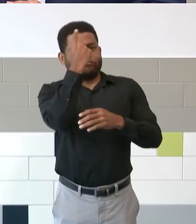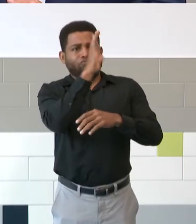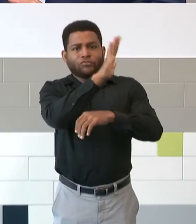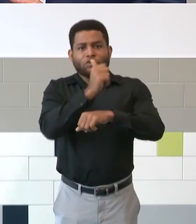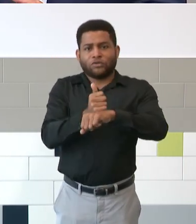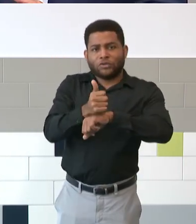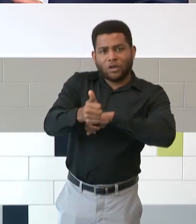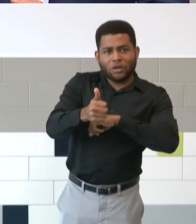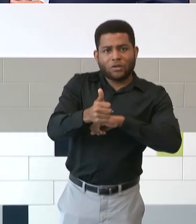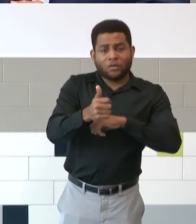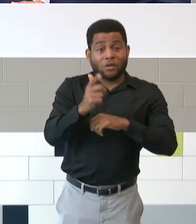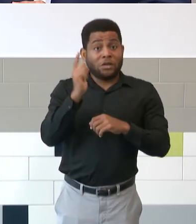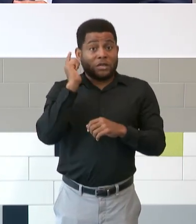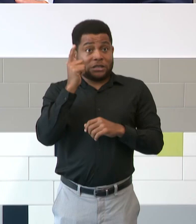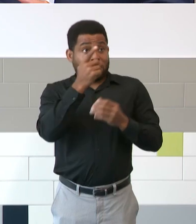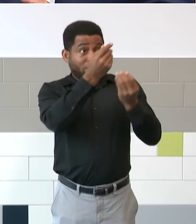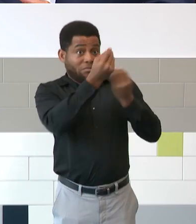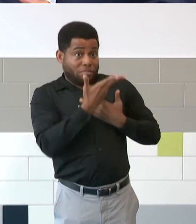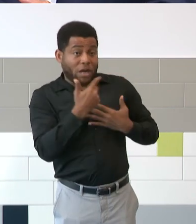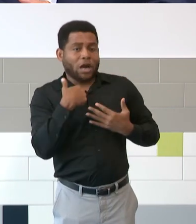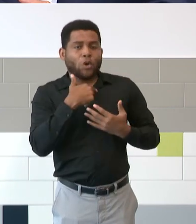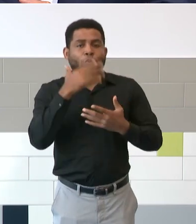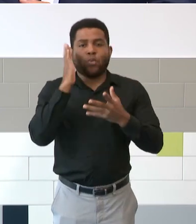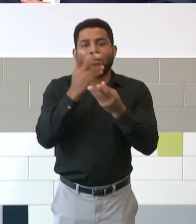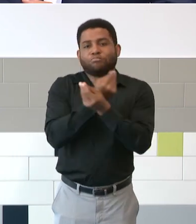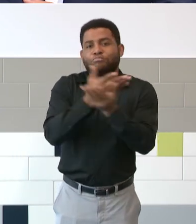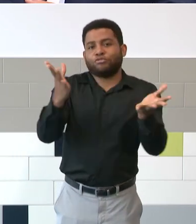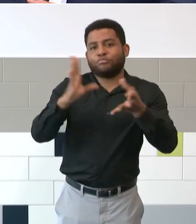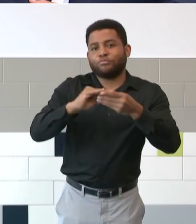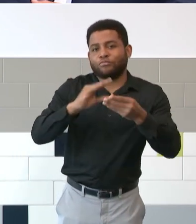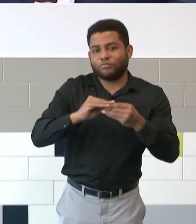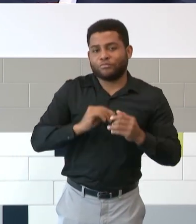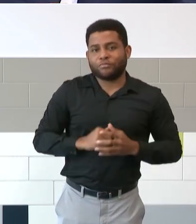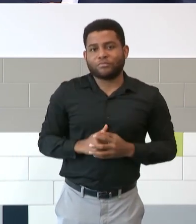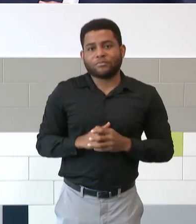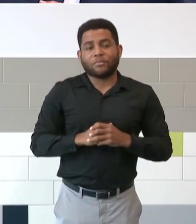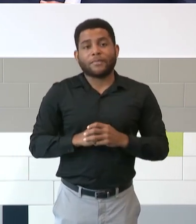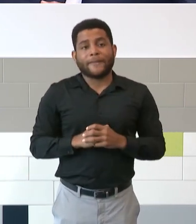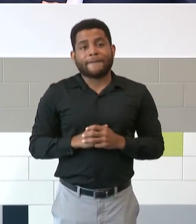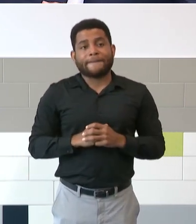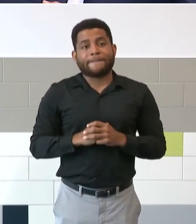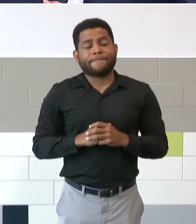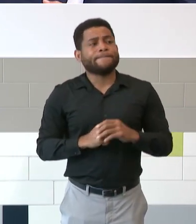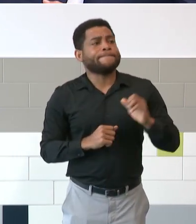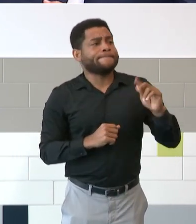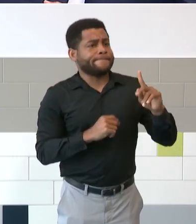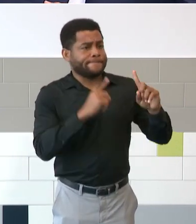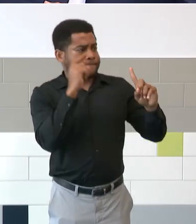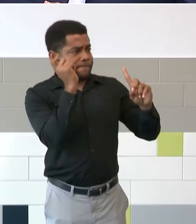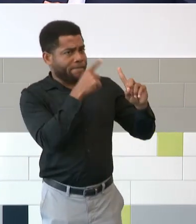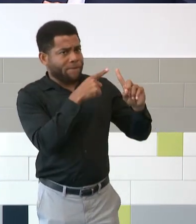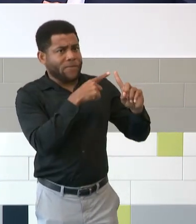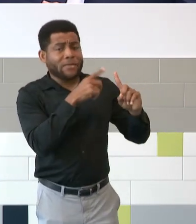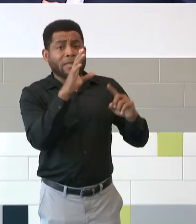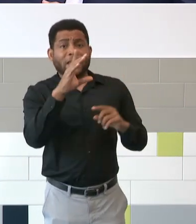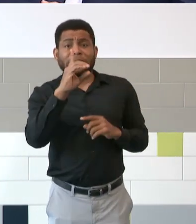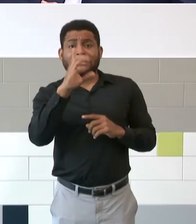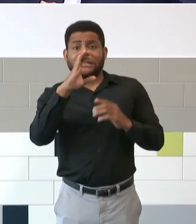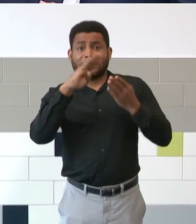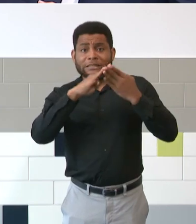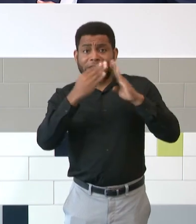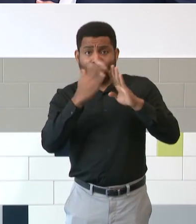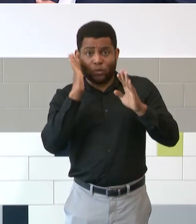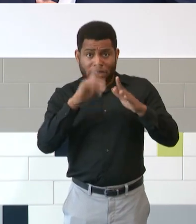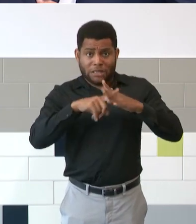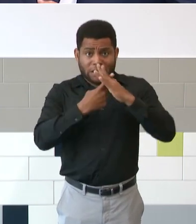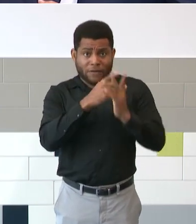about it later. Yes? Will the city launch its own investigation, or have you all launched an investigation? I don't